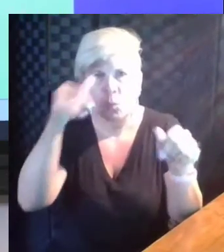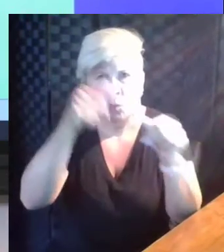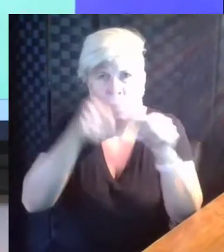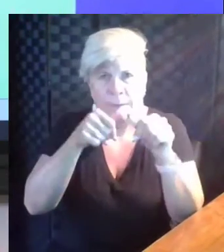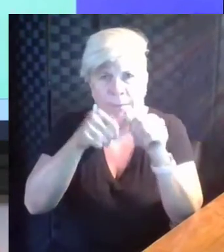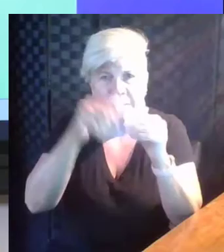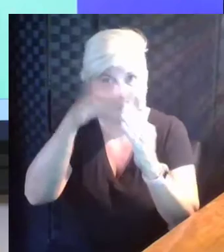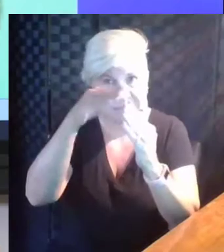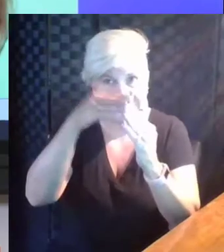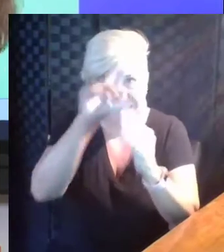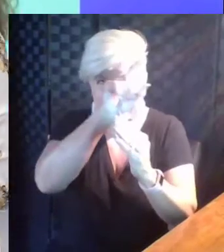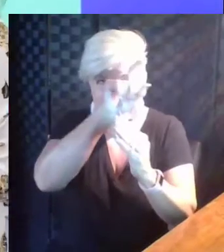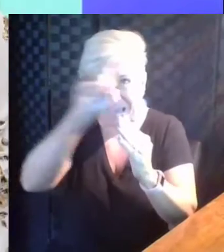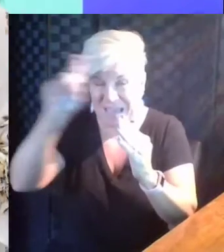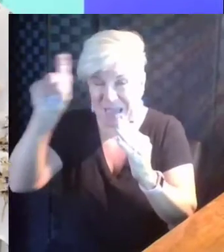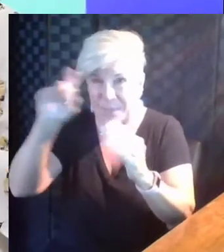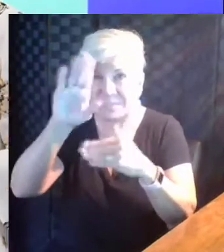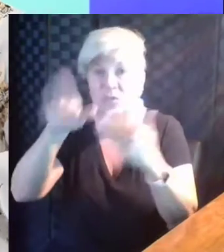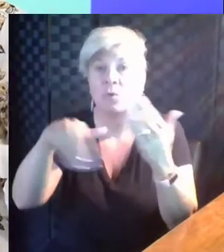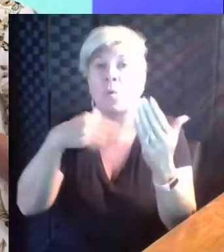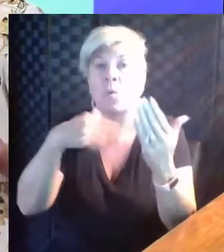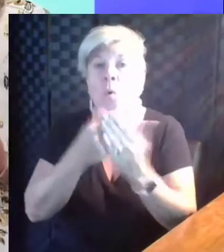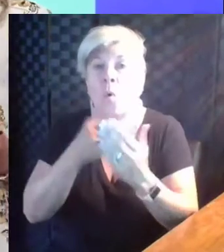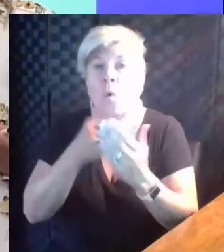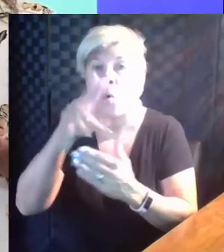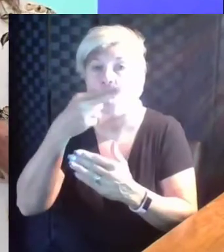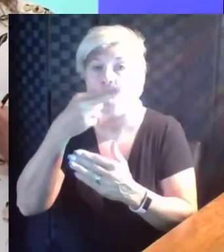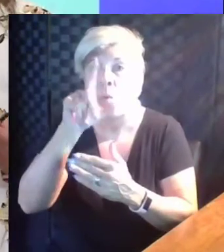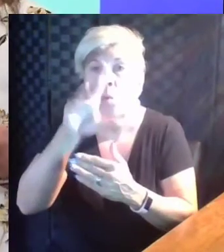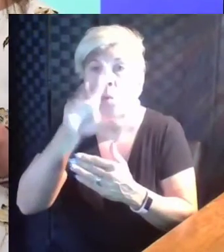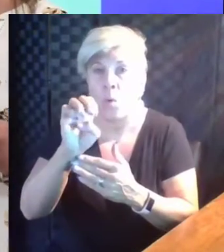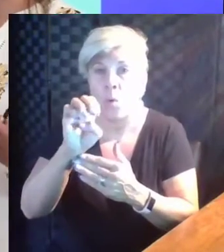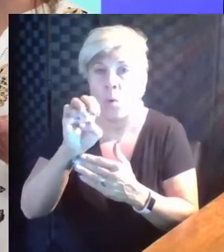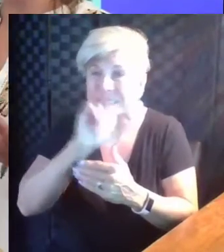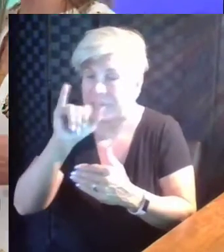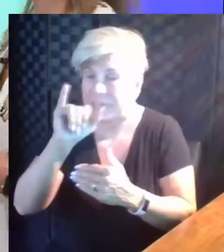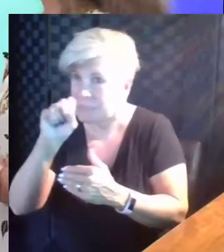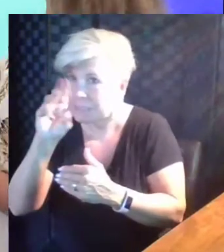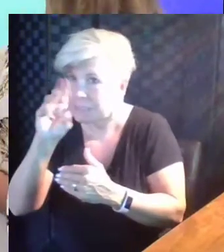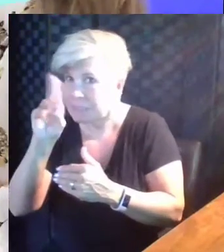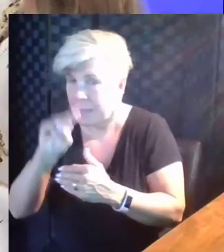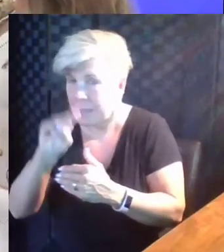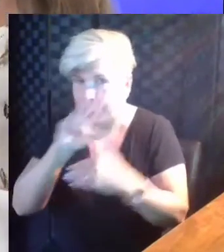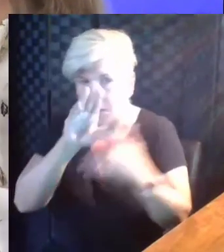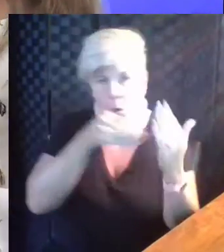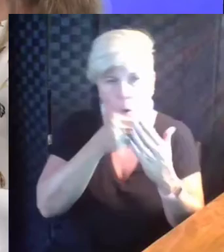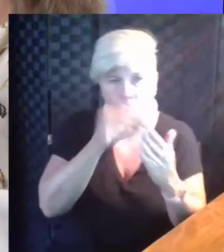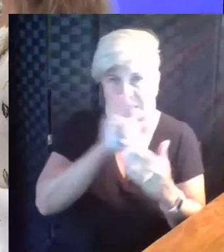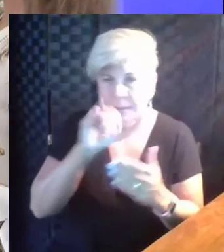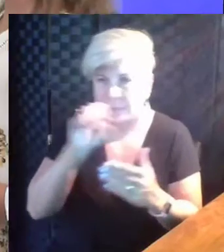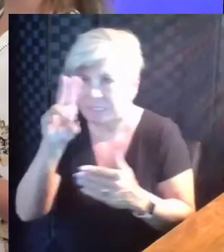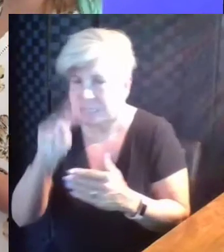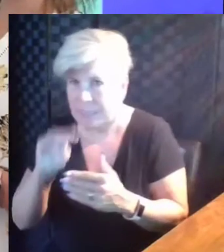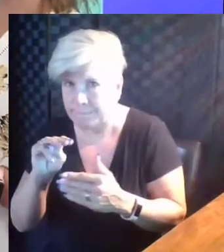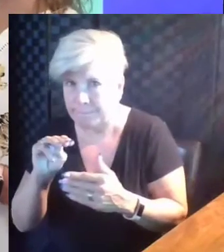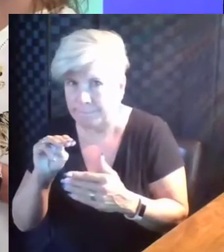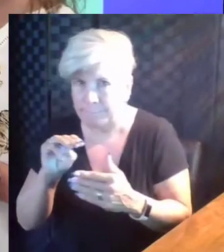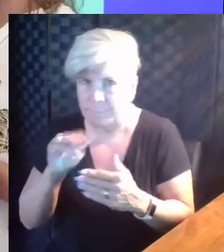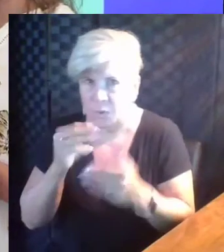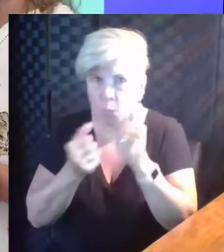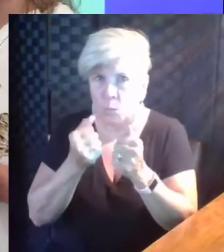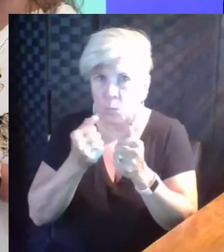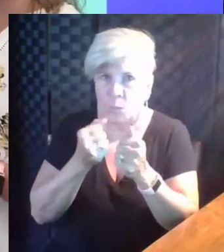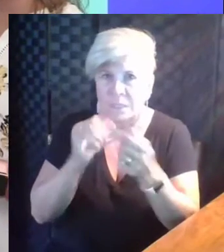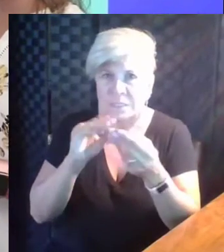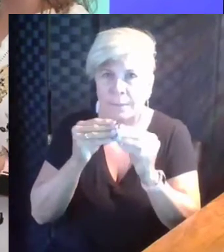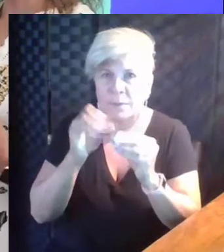this top part, the number up here, is the whole. The whole is the same as the sum. So which number in our equation here is our